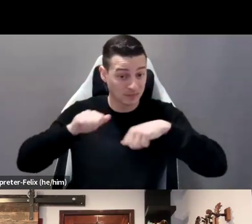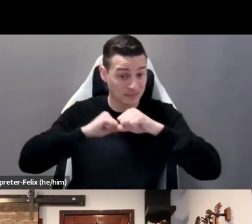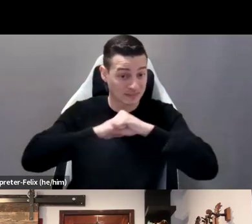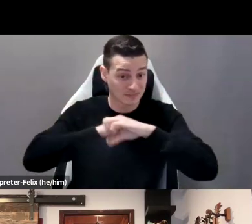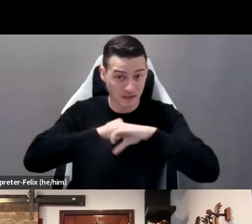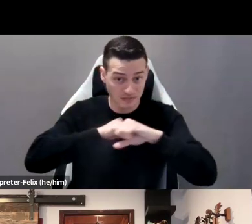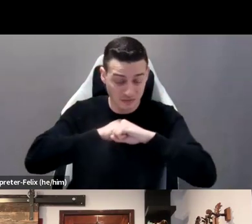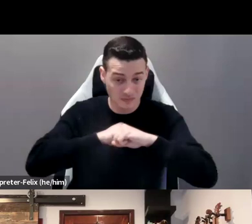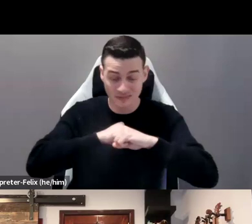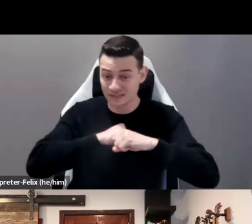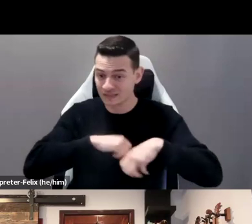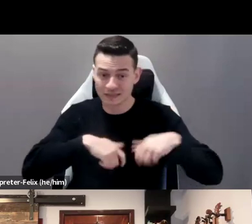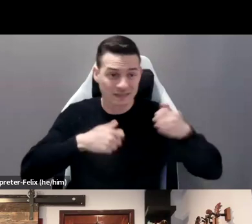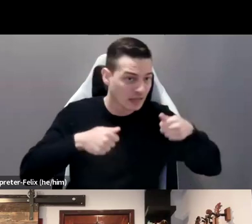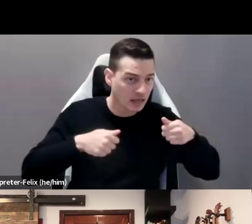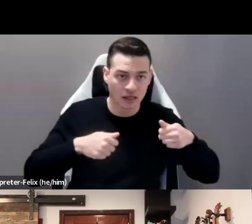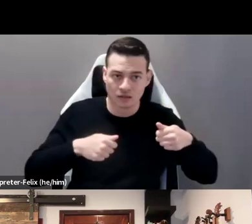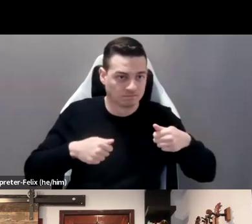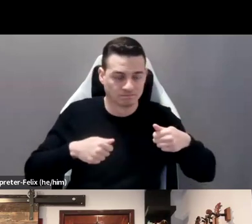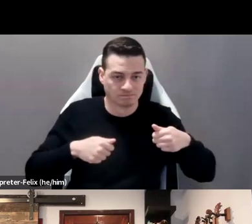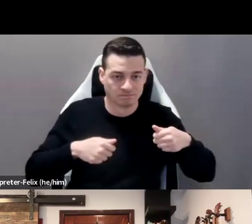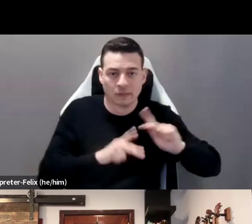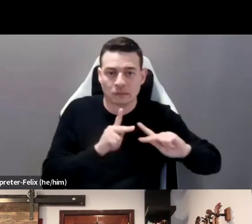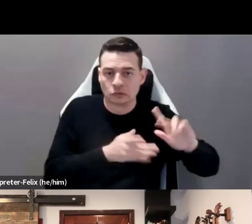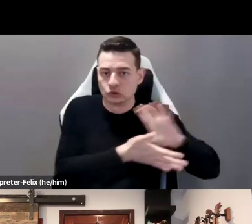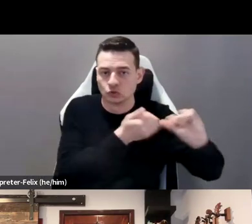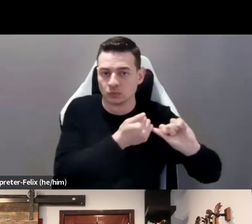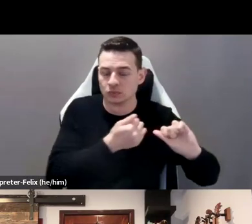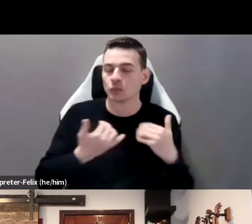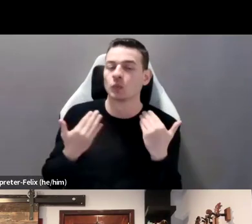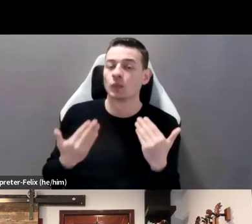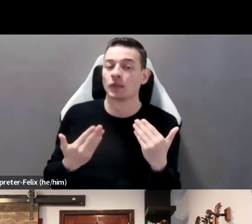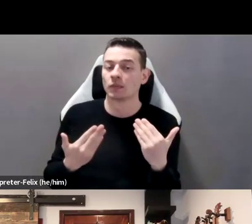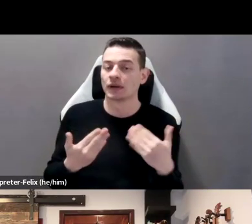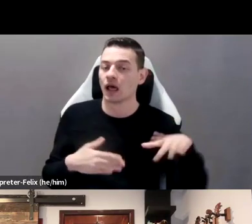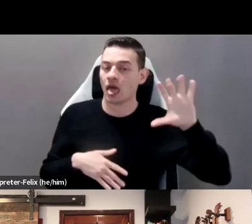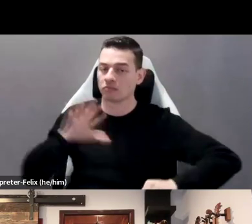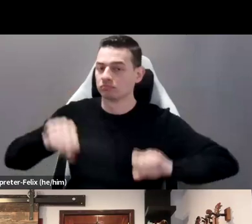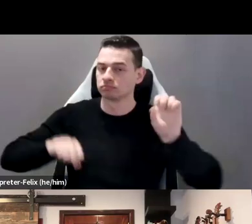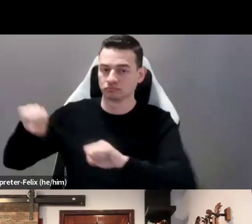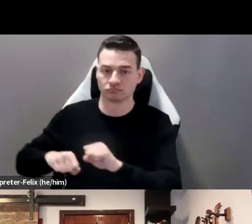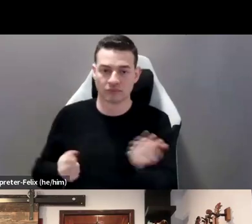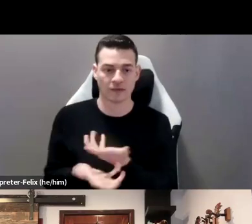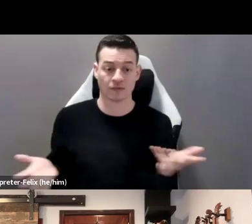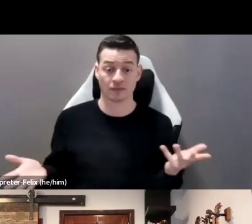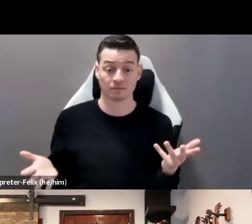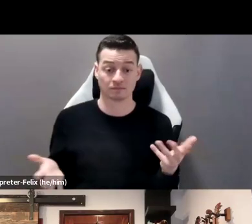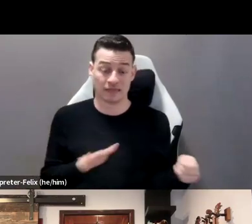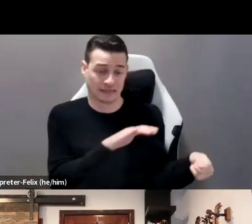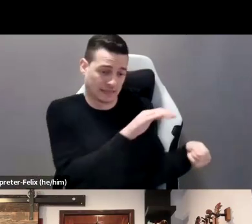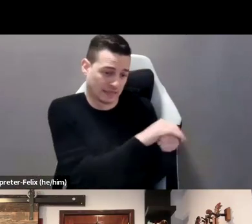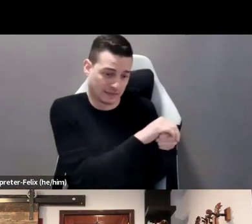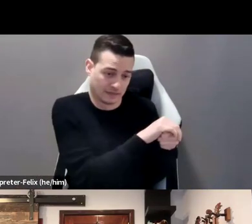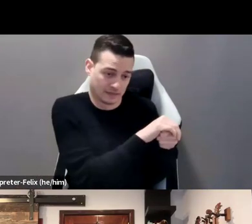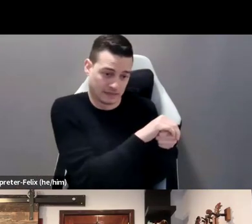with vandalism. So they just kind of put it as far away from the other clubs and made sure